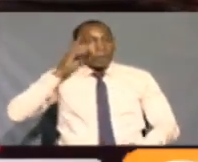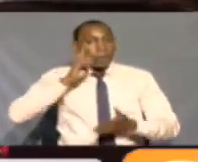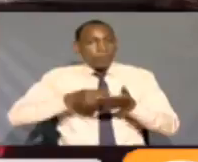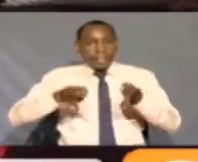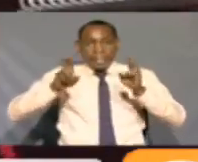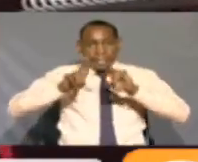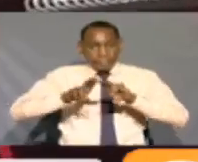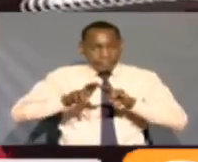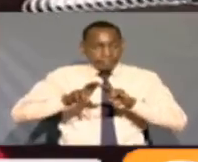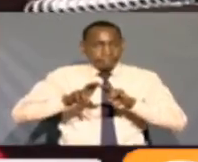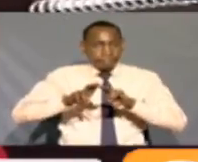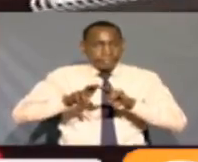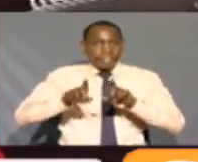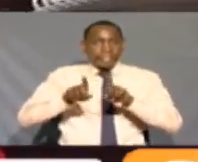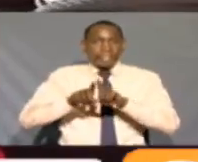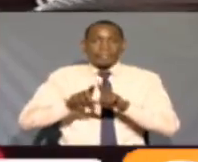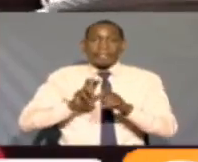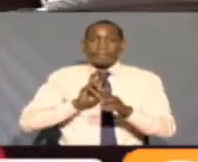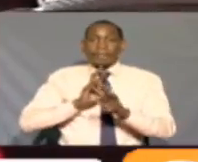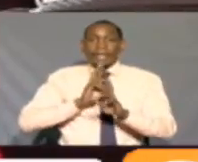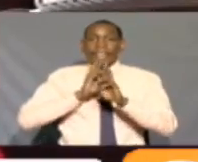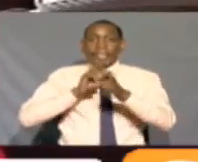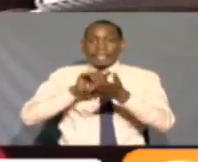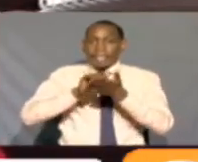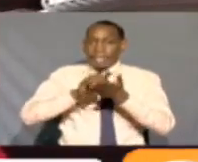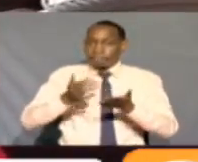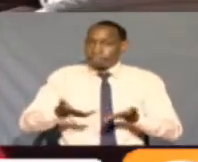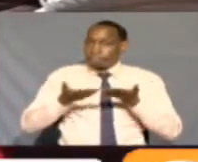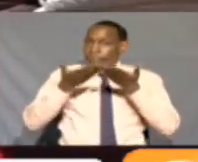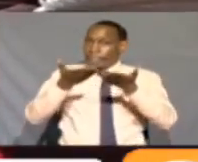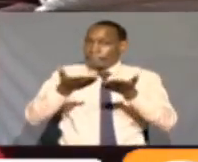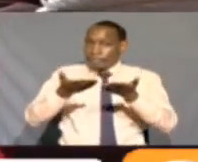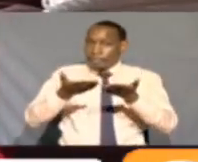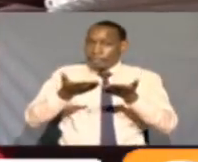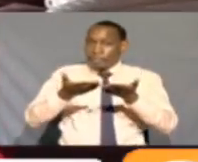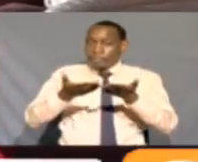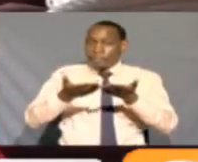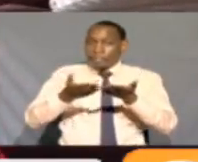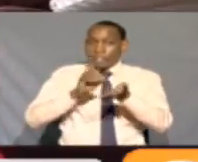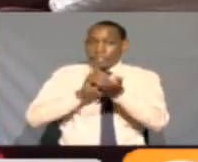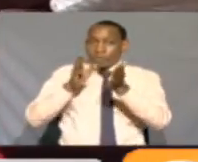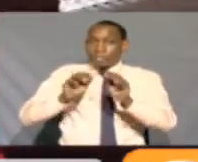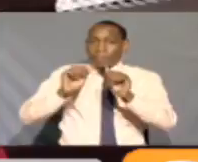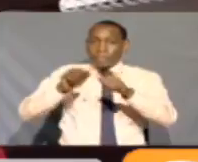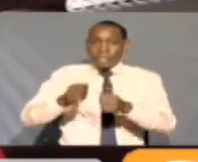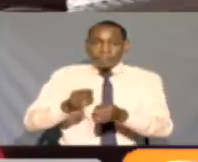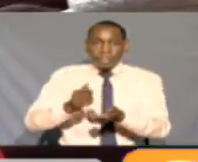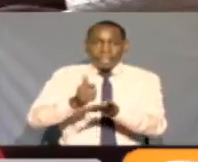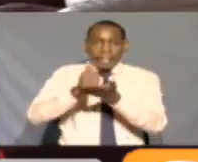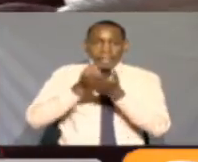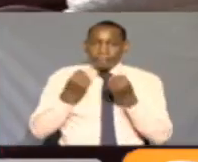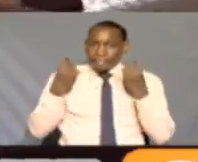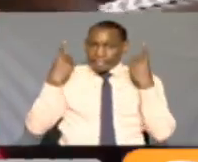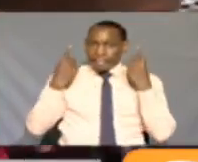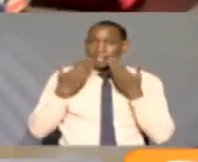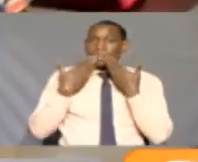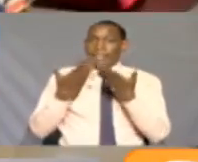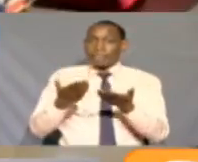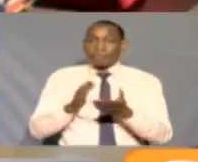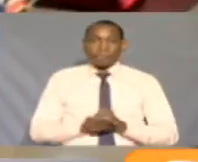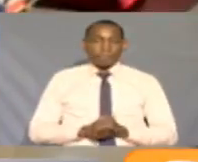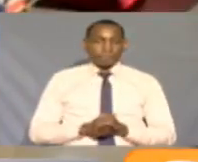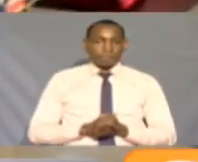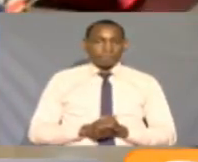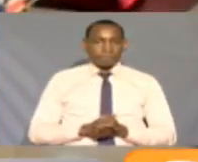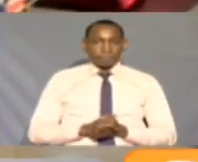happened and the results that came out. At least, Daktari, you can help us on that. Thank you.